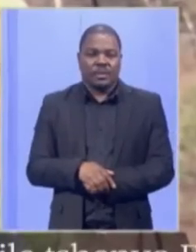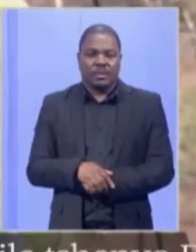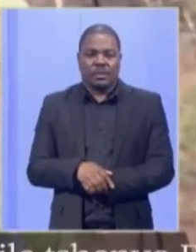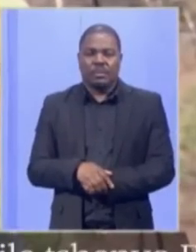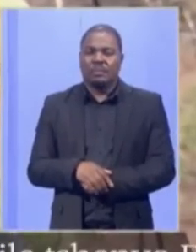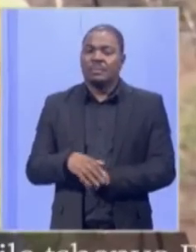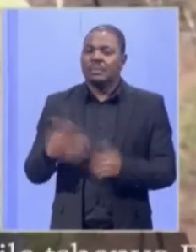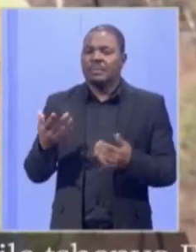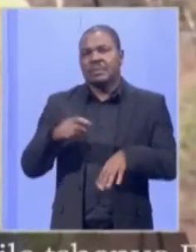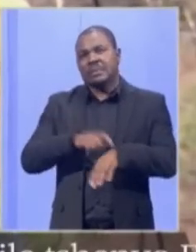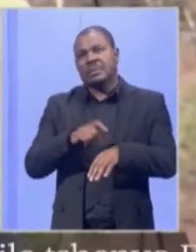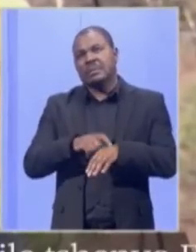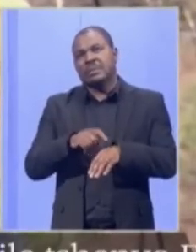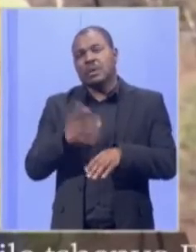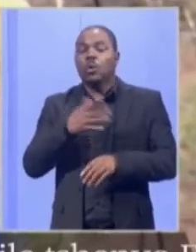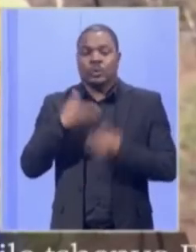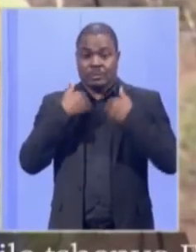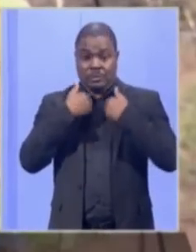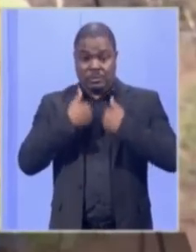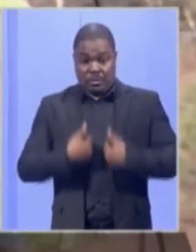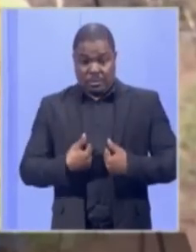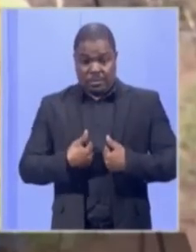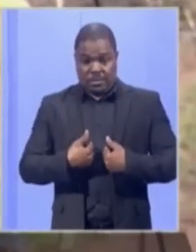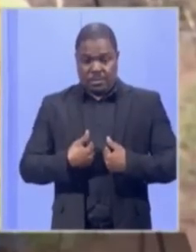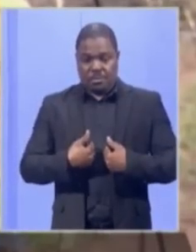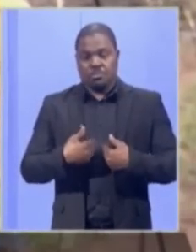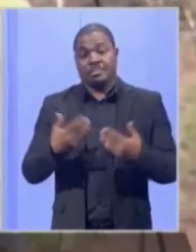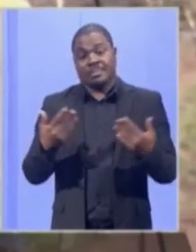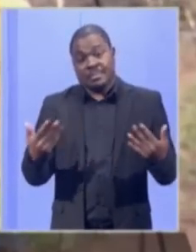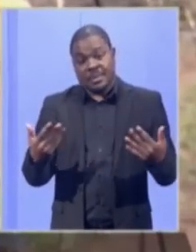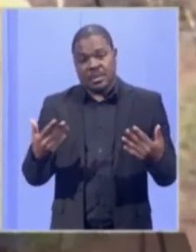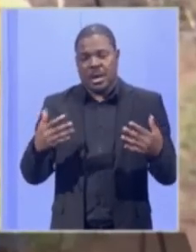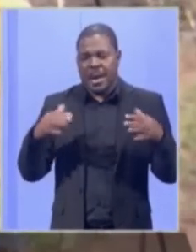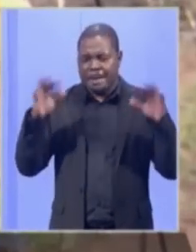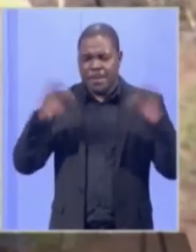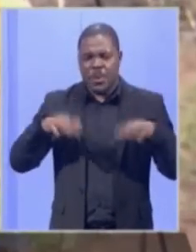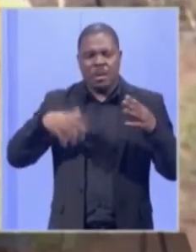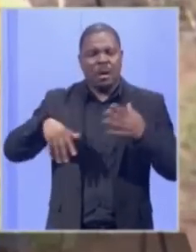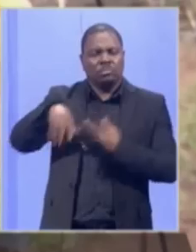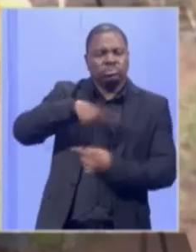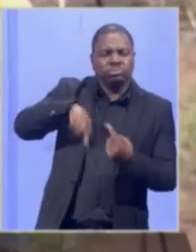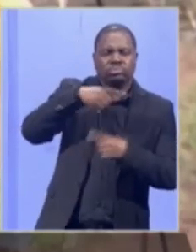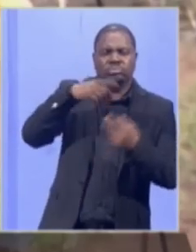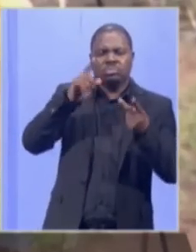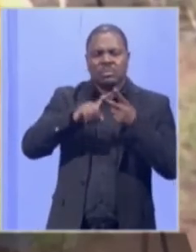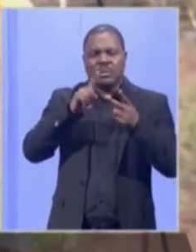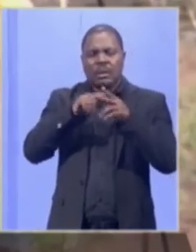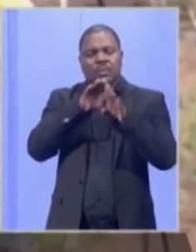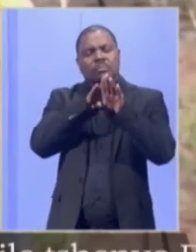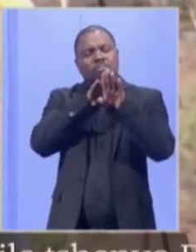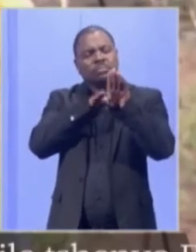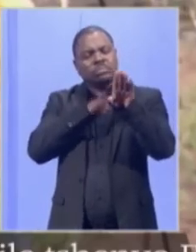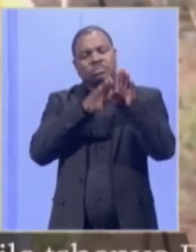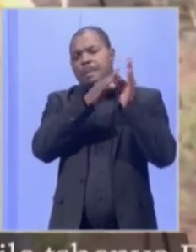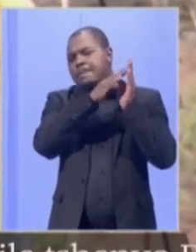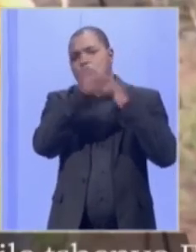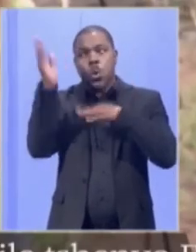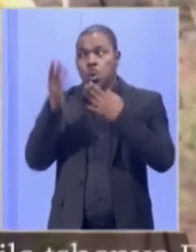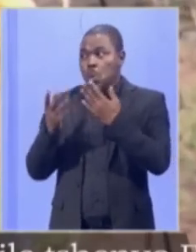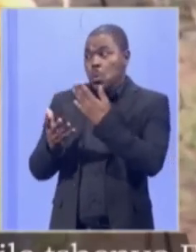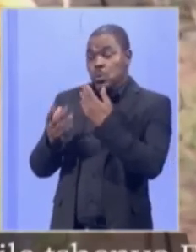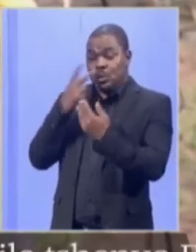le ka Sunday ha ile hore ho fitla sefefo se fitlileng sanka marulelo ka fela jwale ka